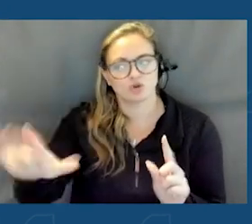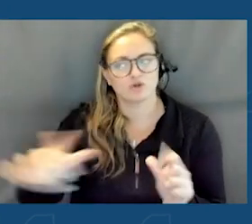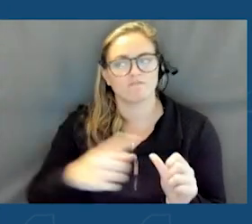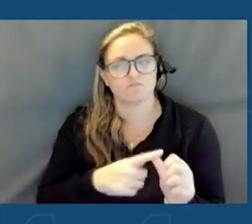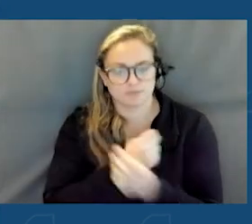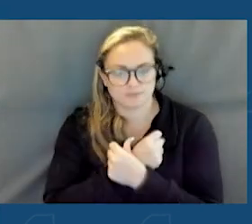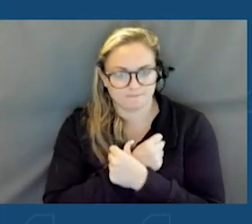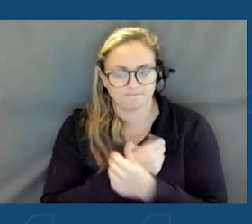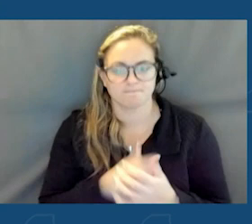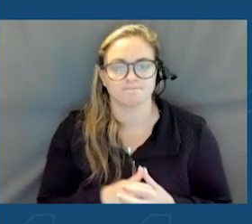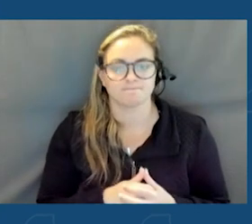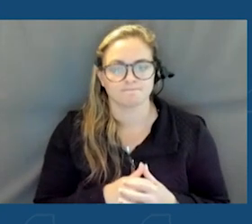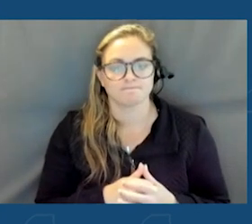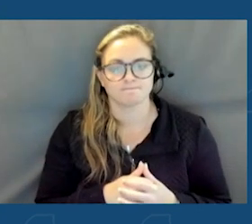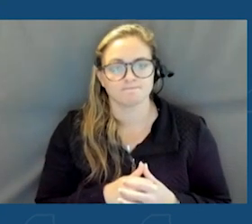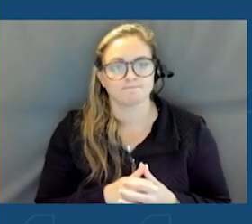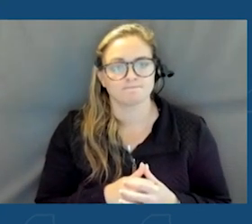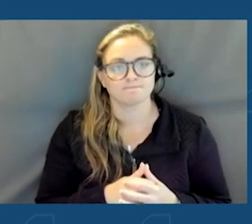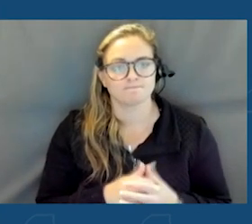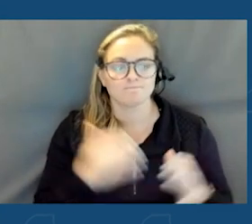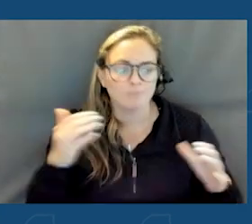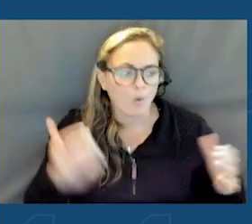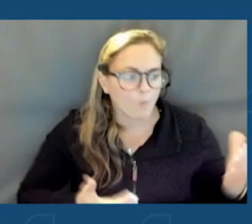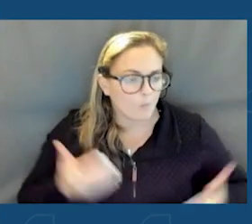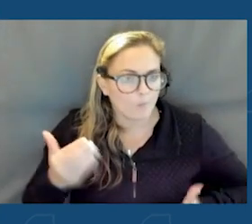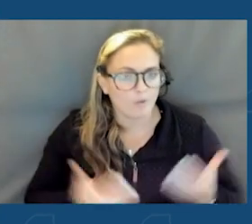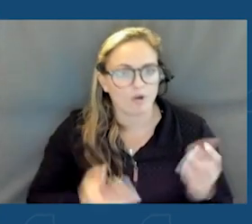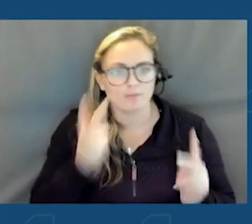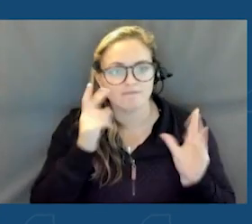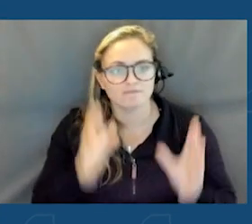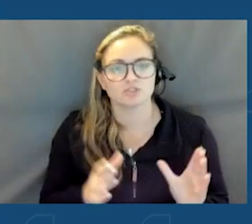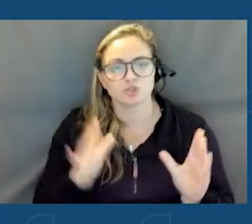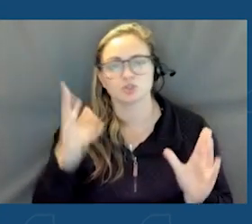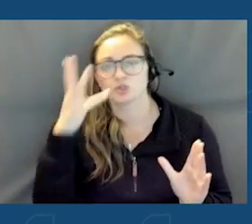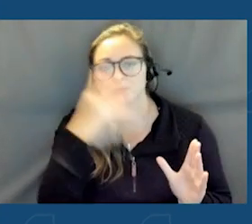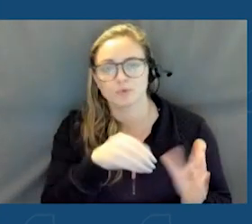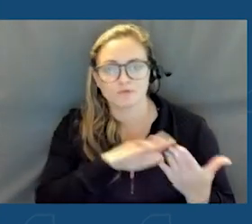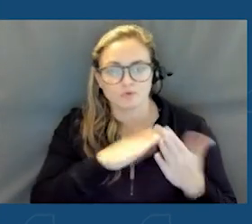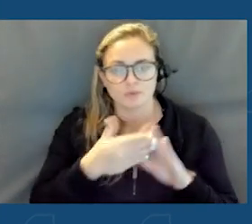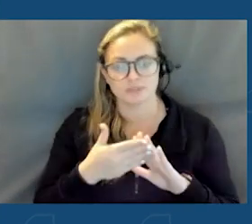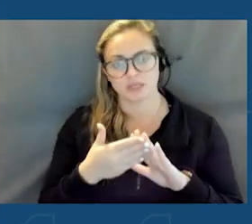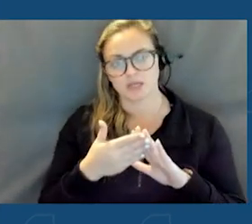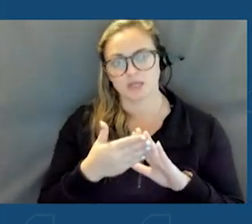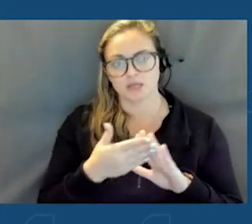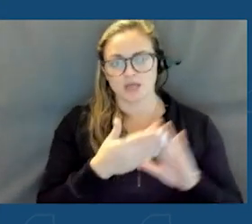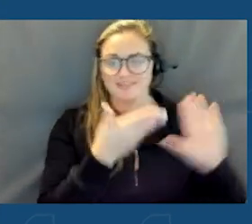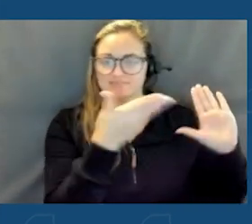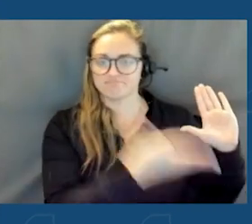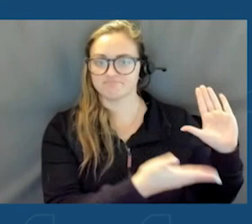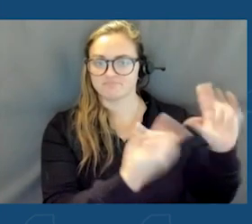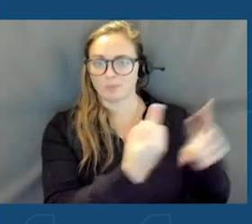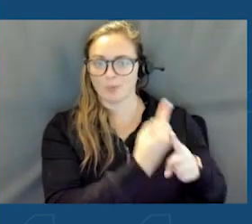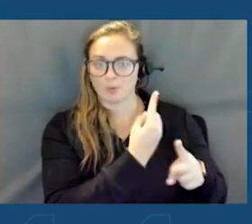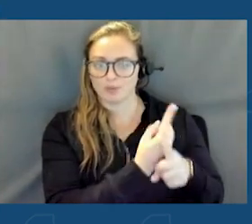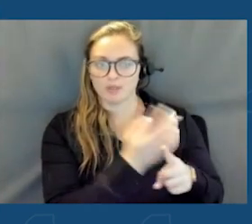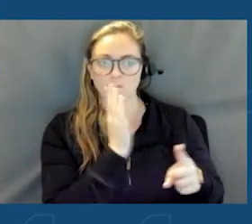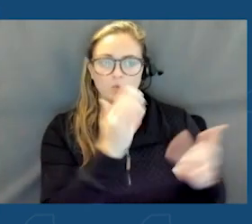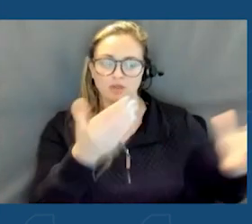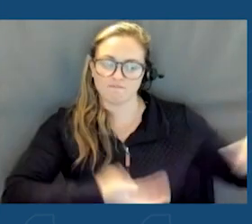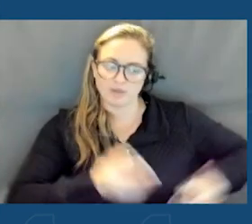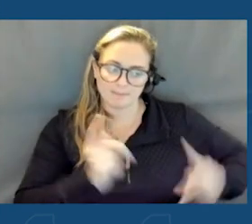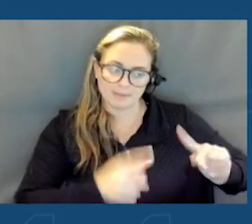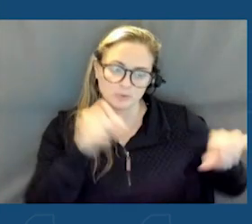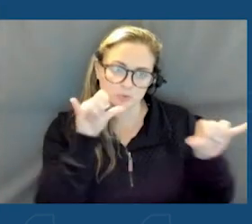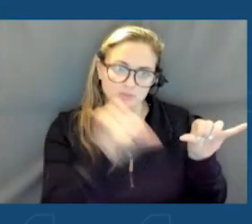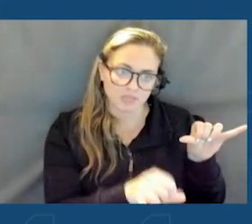She was all about welcoming visitors to this beautiful city, and now this sign is very appropriately going to invite people to stay